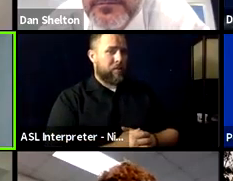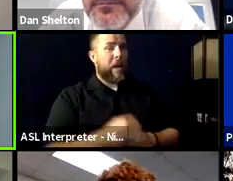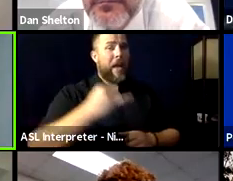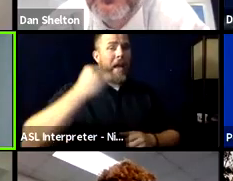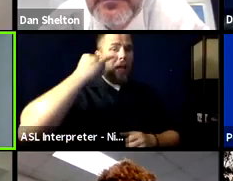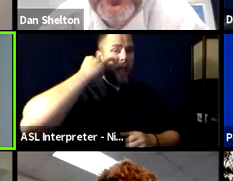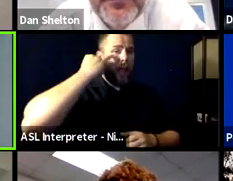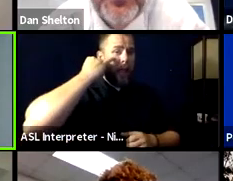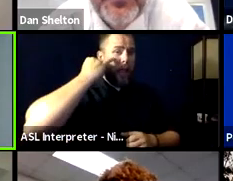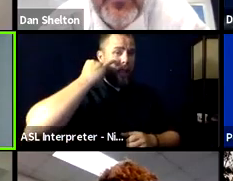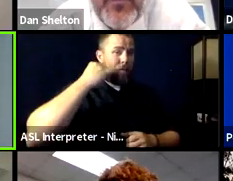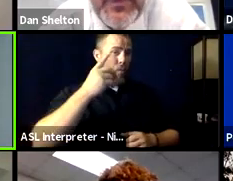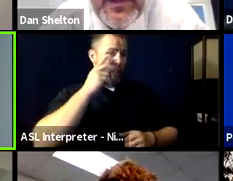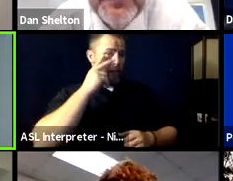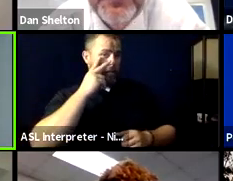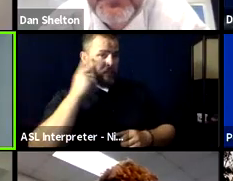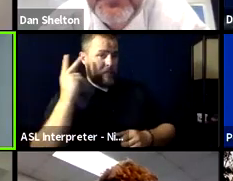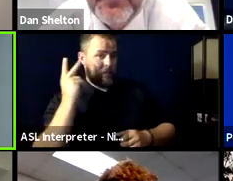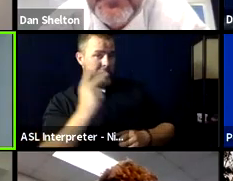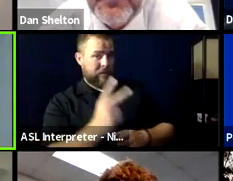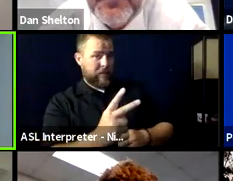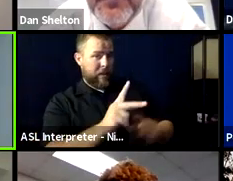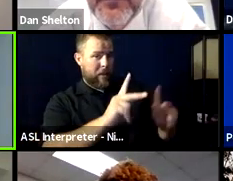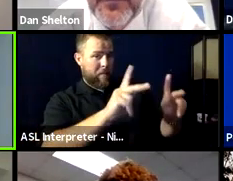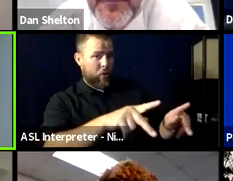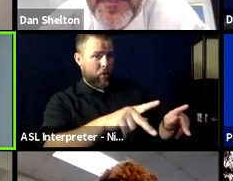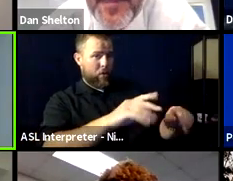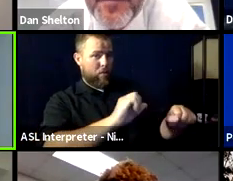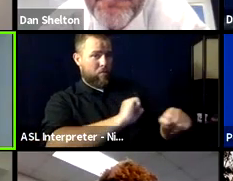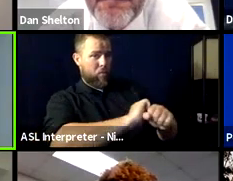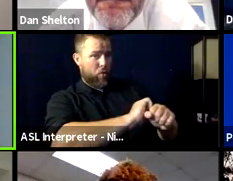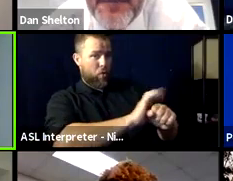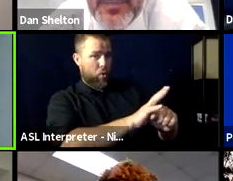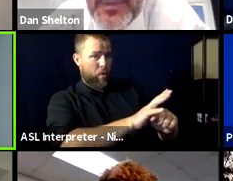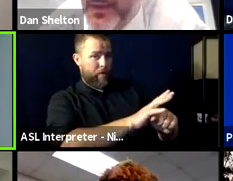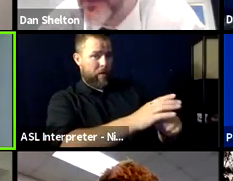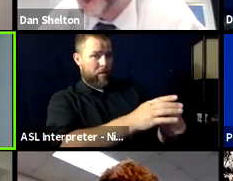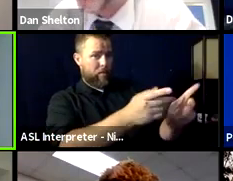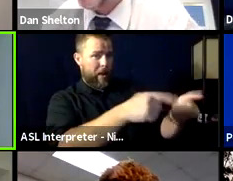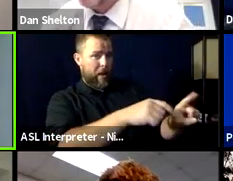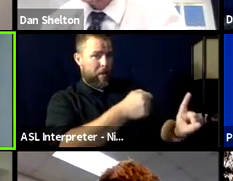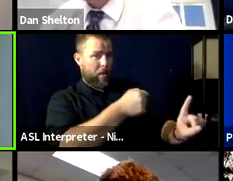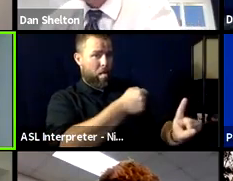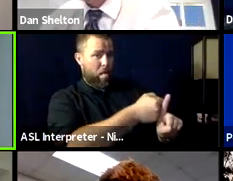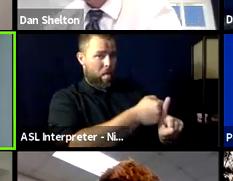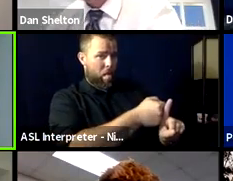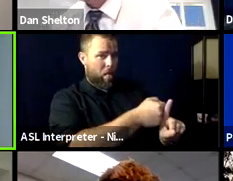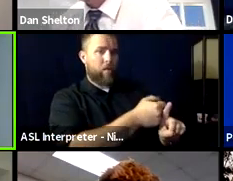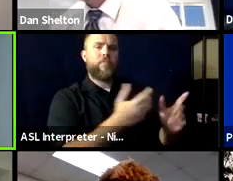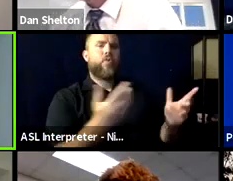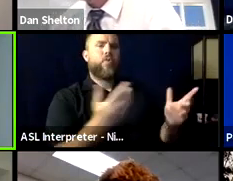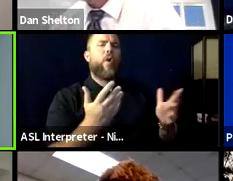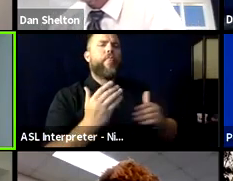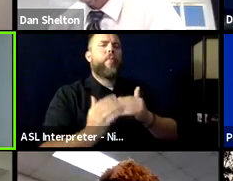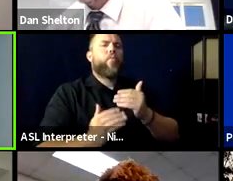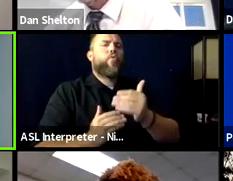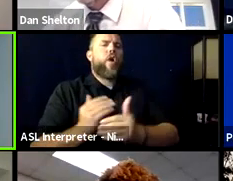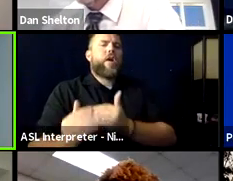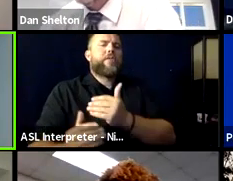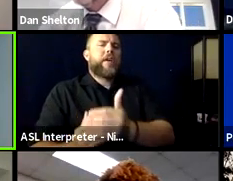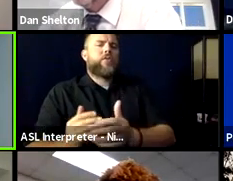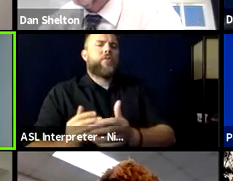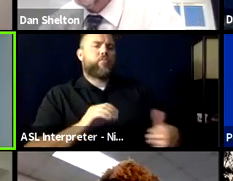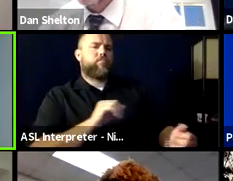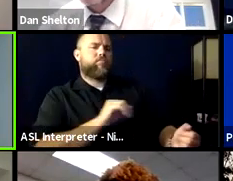the process for mitigation? I heard testing, but does